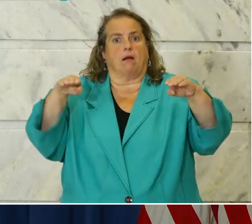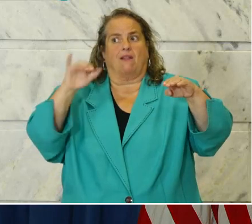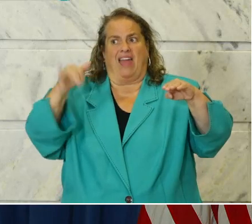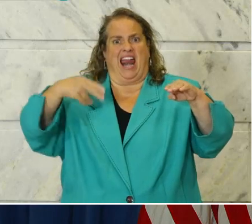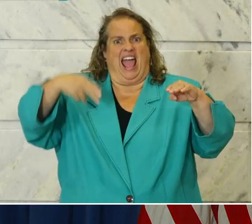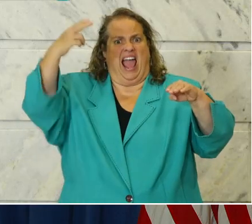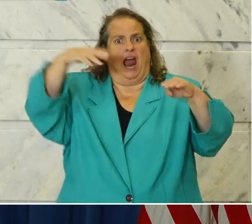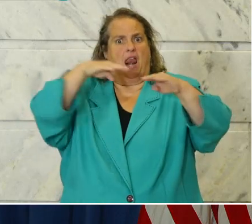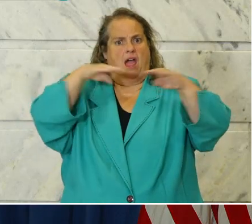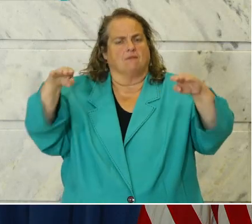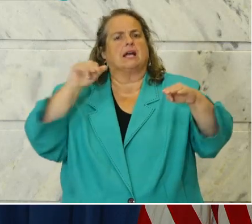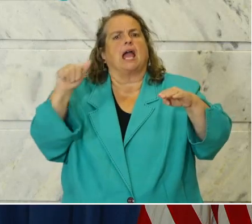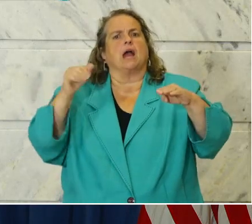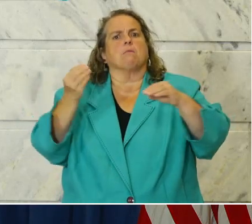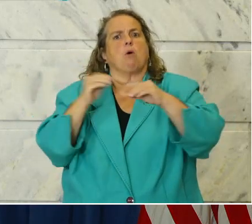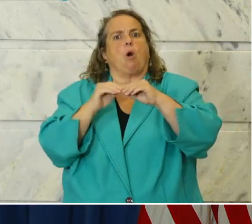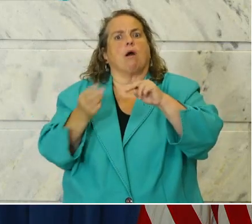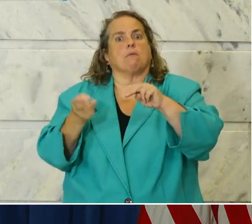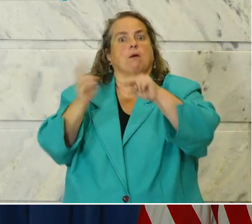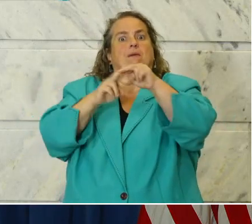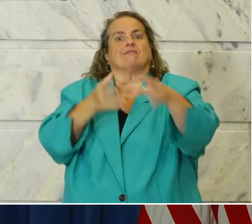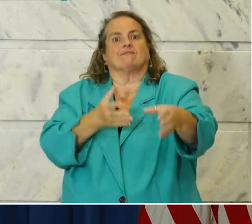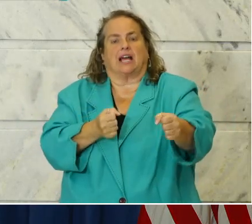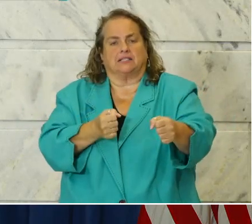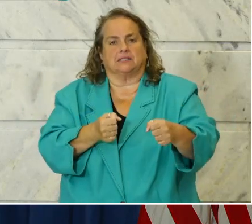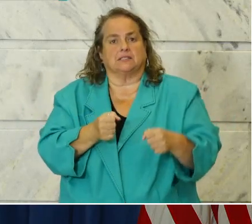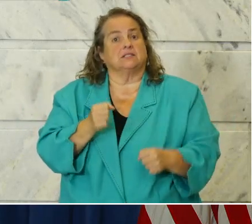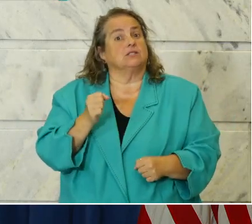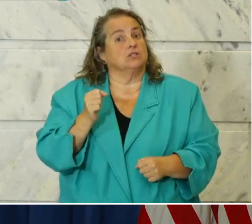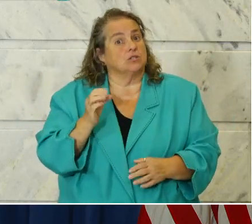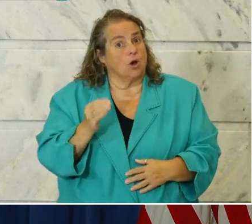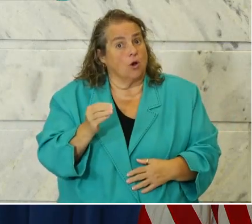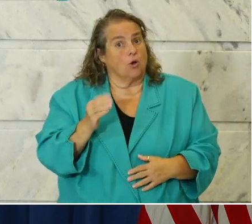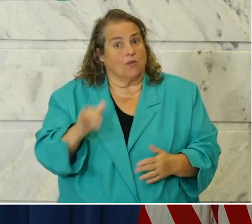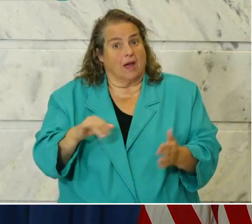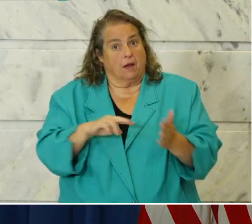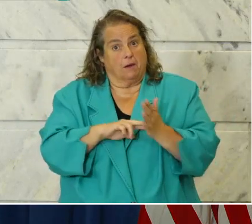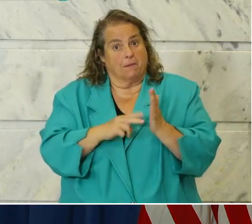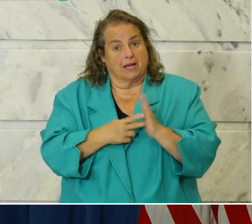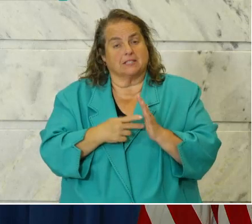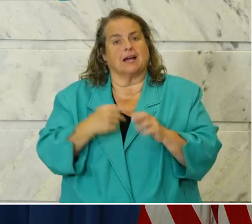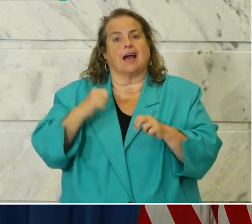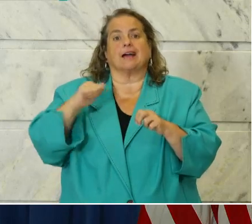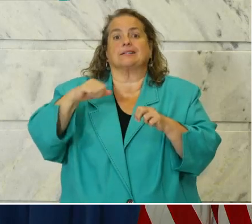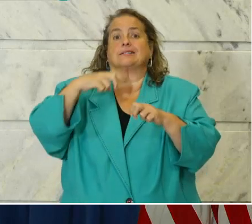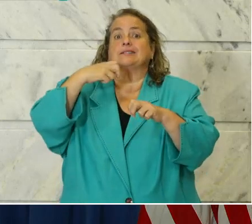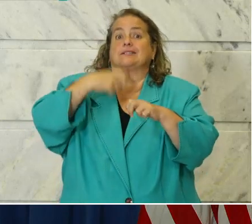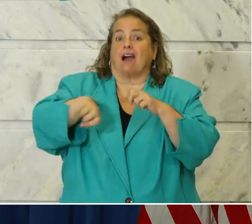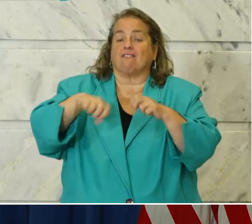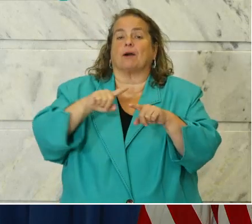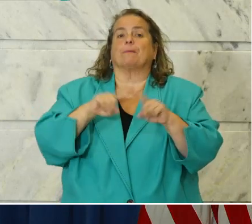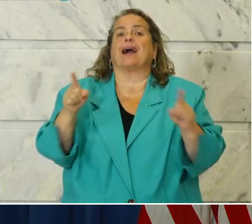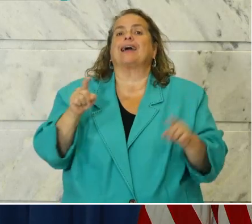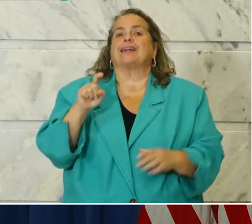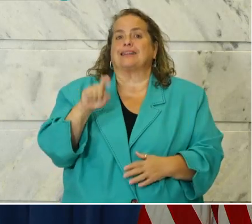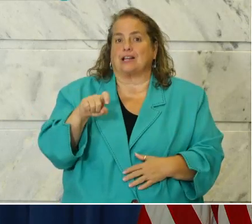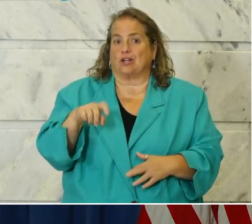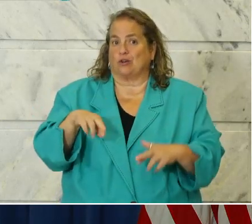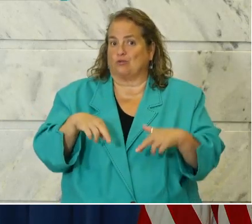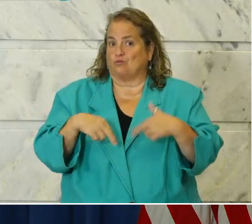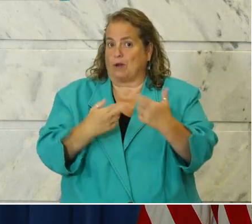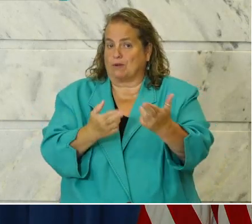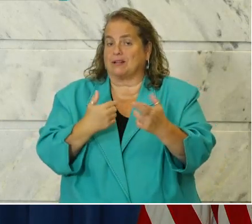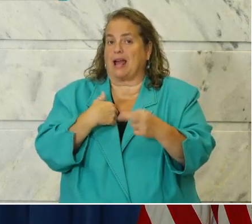very quickly. And so that brings us to a tough but a necessary recommendation that I